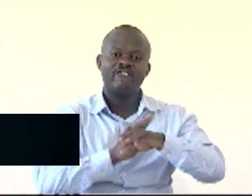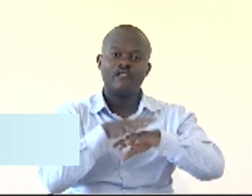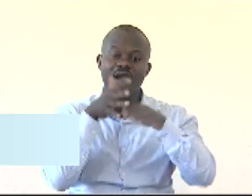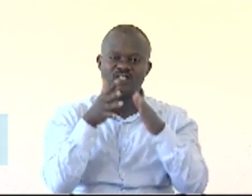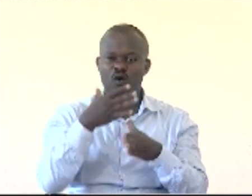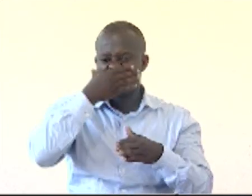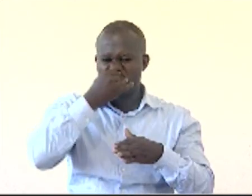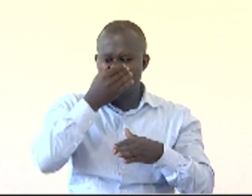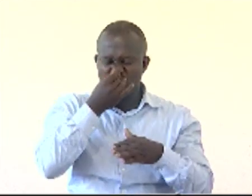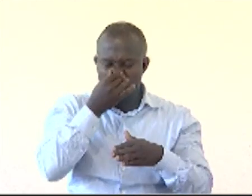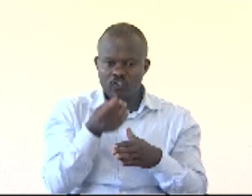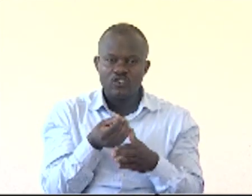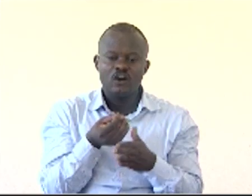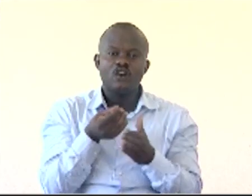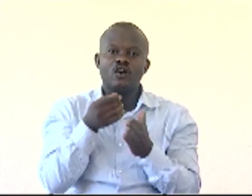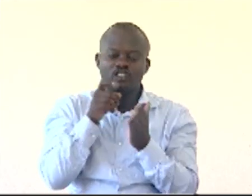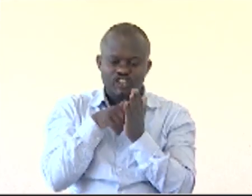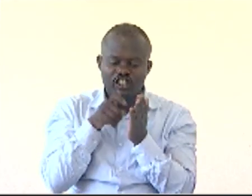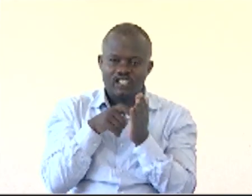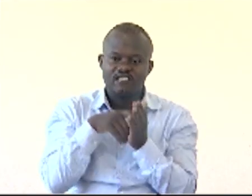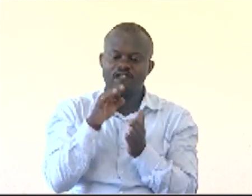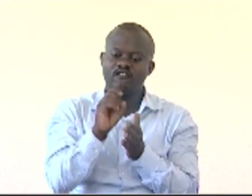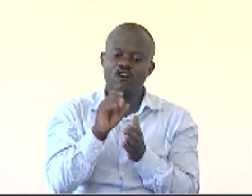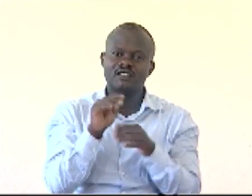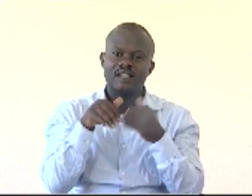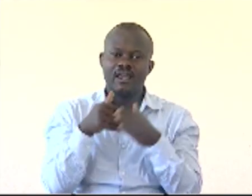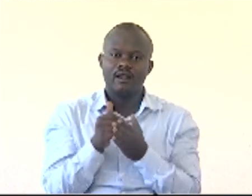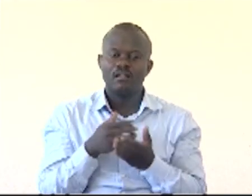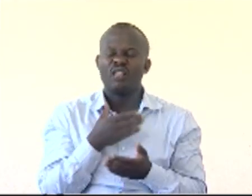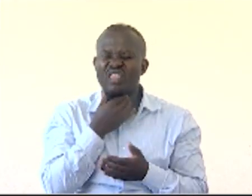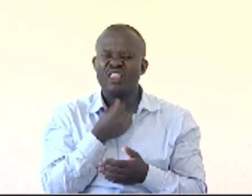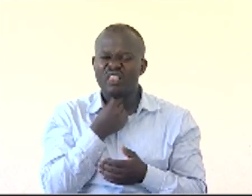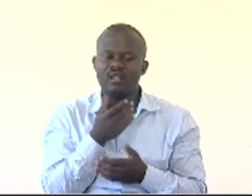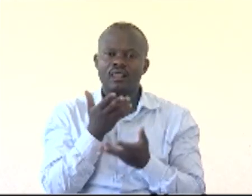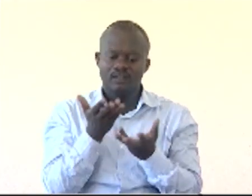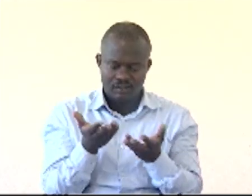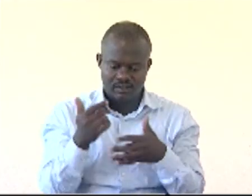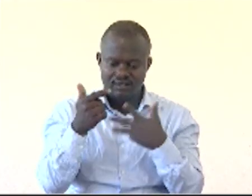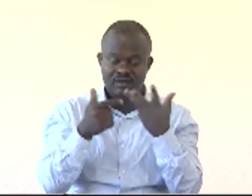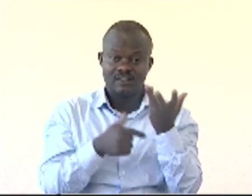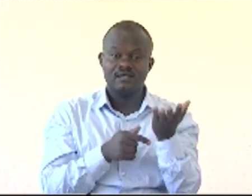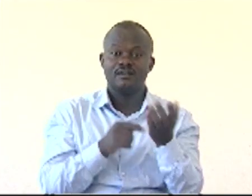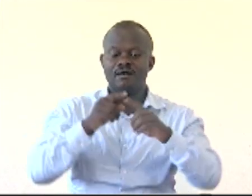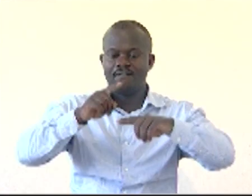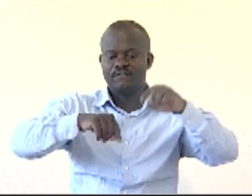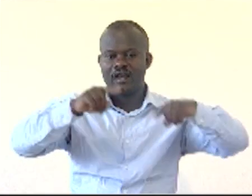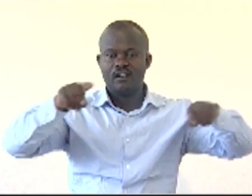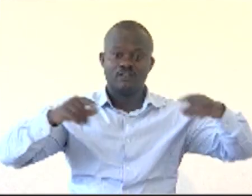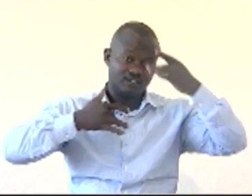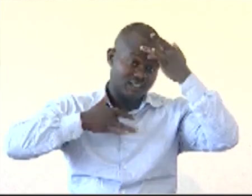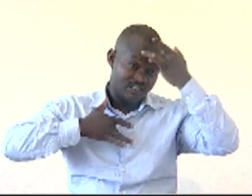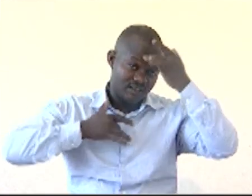flu, chickenpox, and measles, meaning these are viral